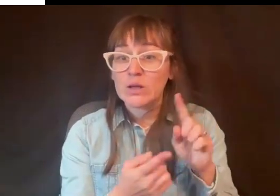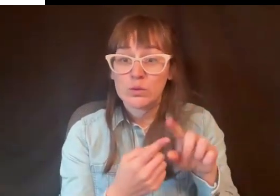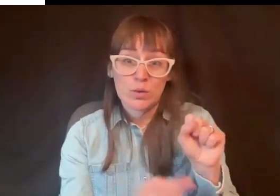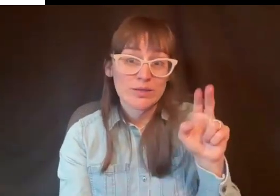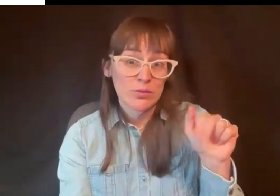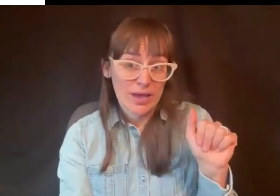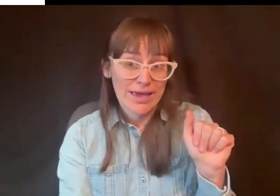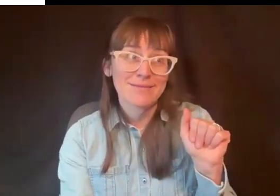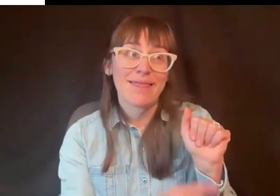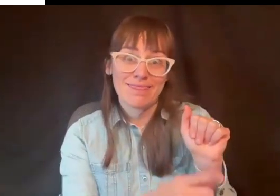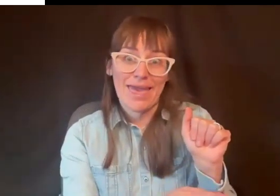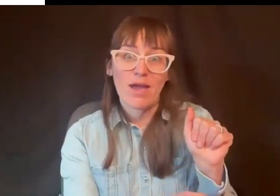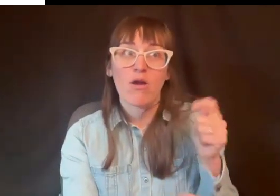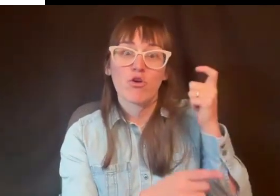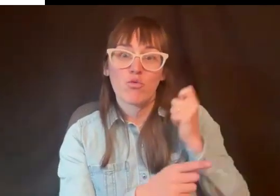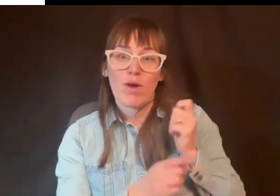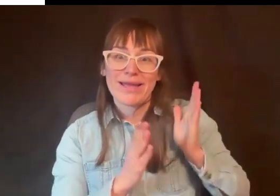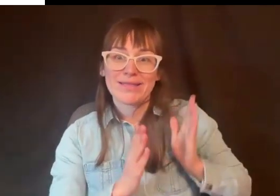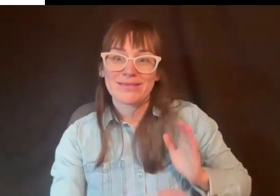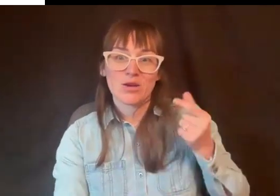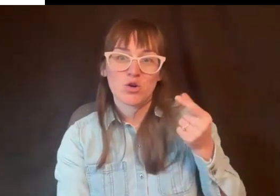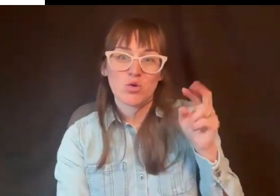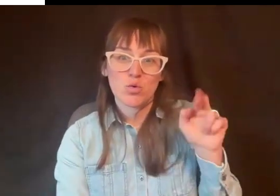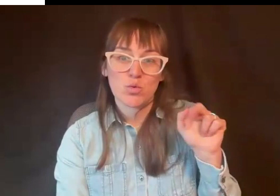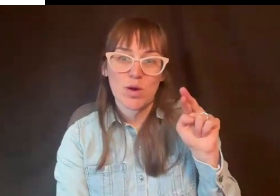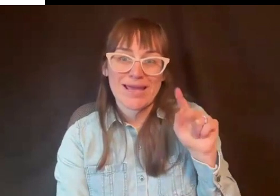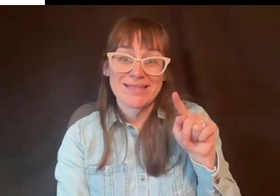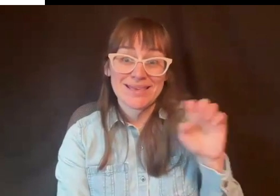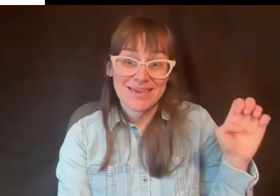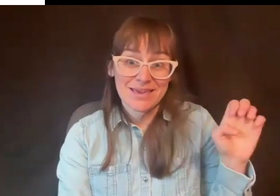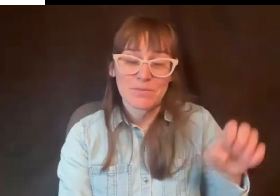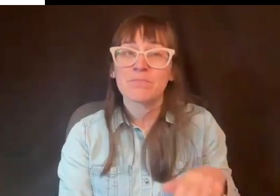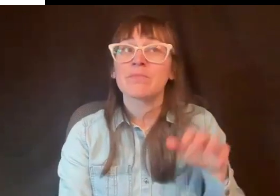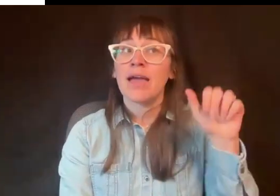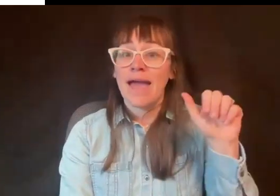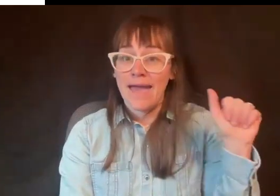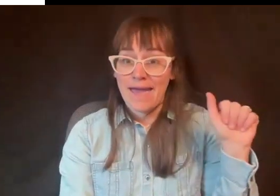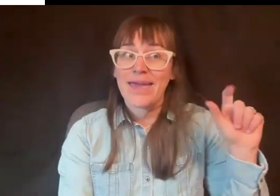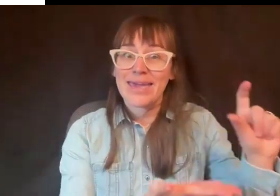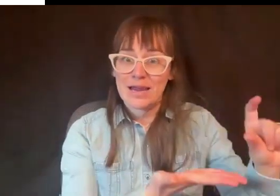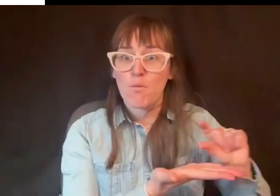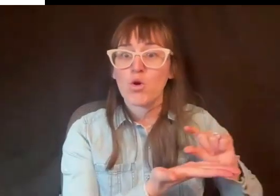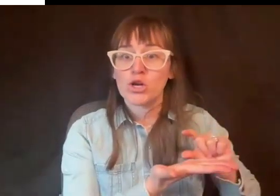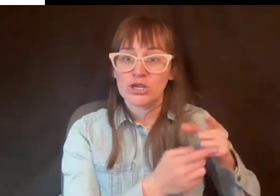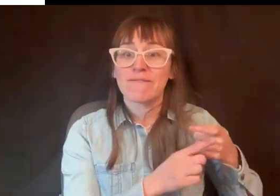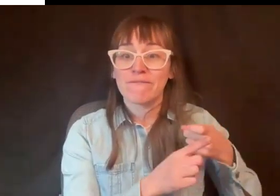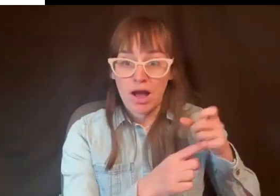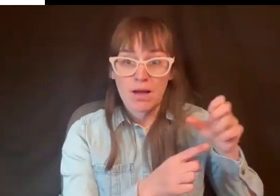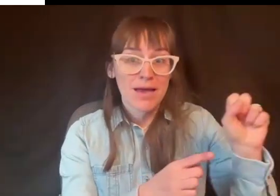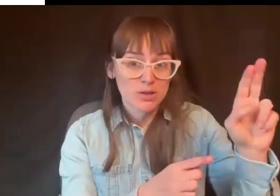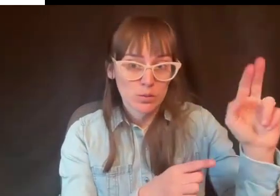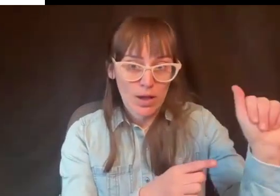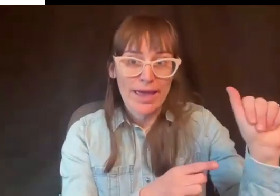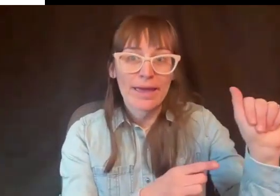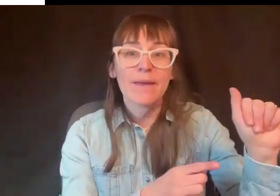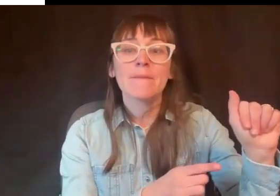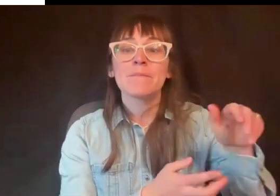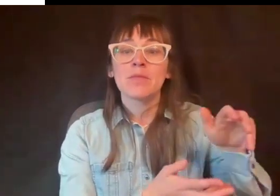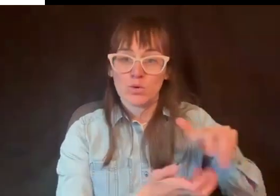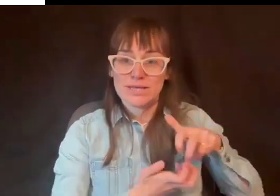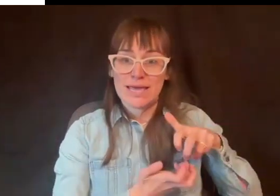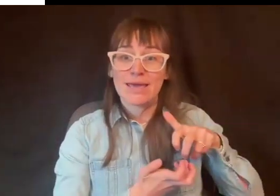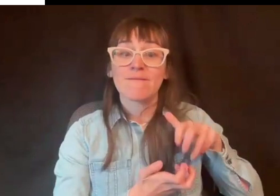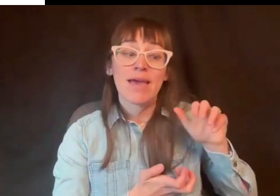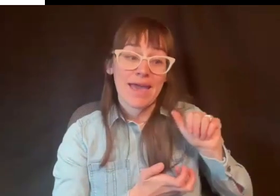our grantees. AAAs, by statute, receive a portion of that funding from the SUA. That means that AAAs